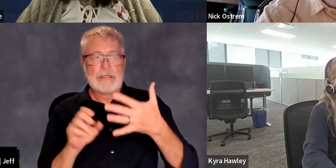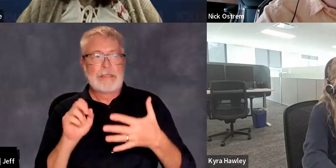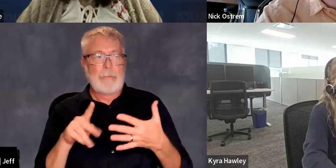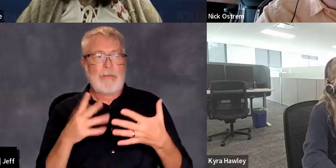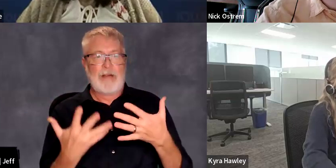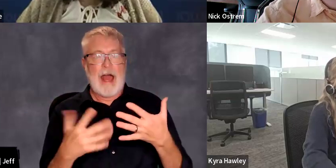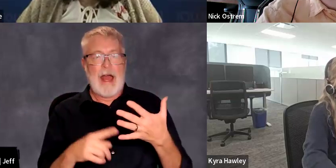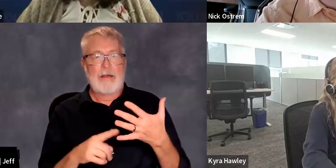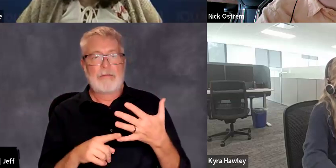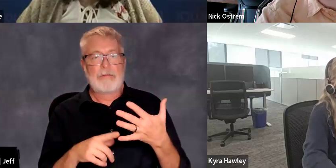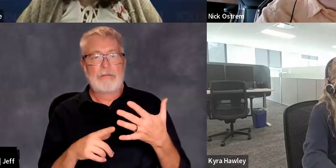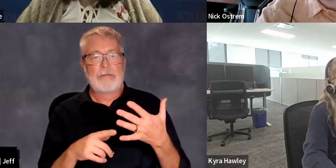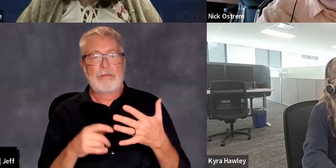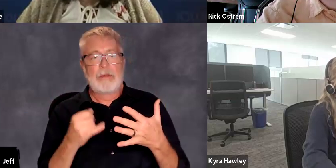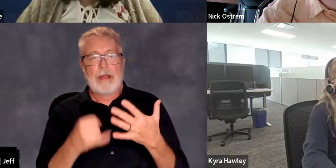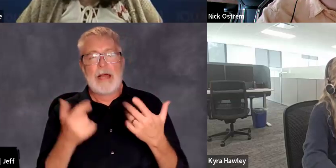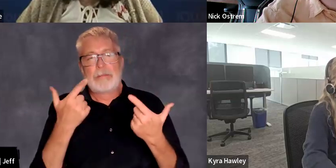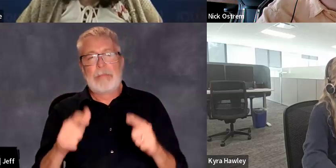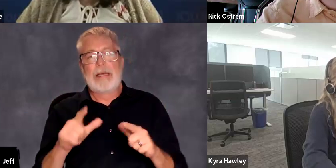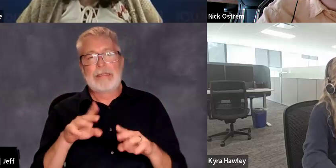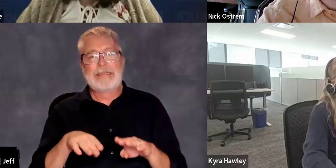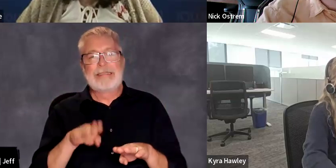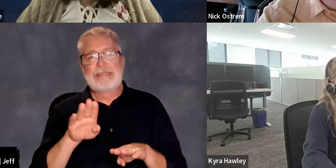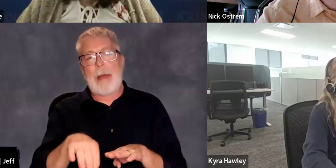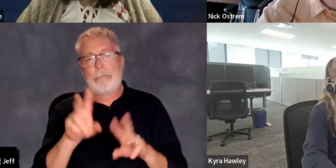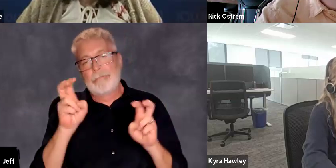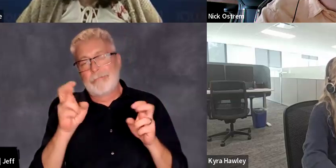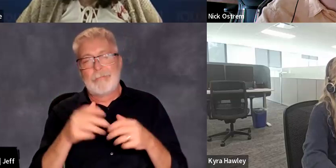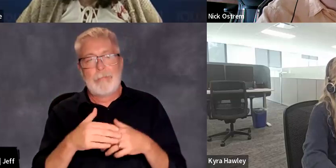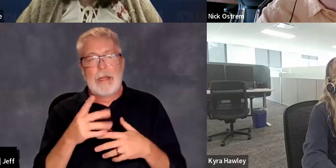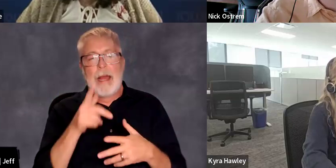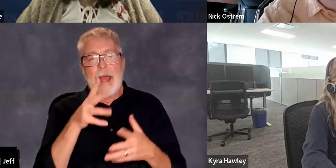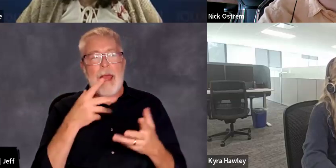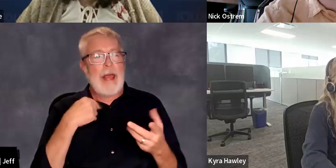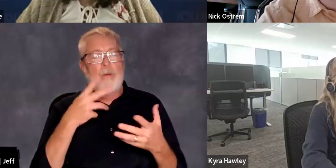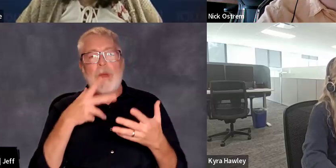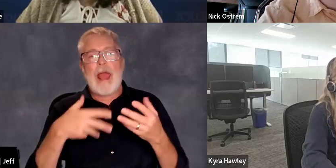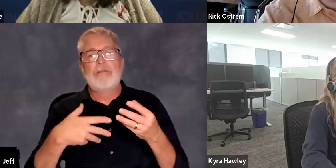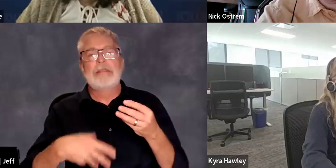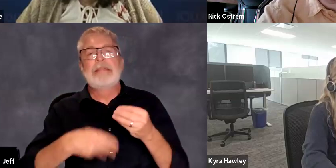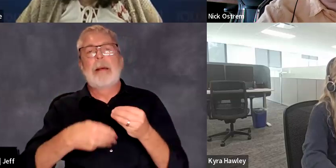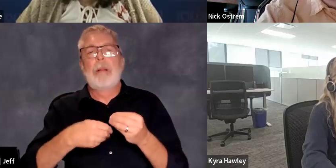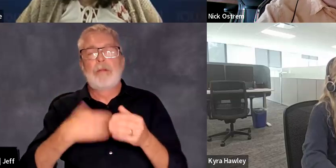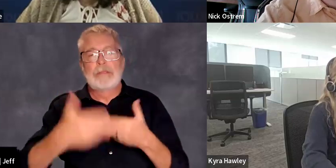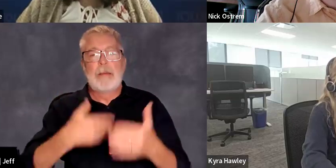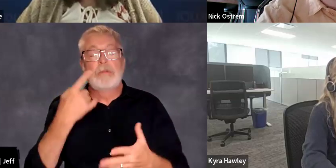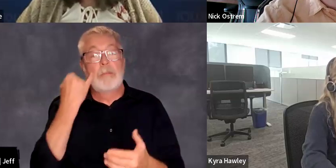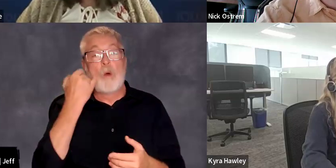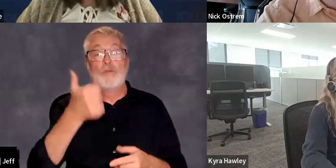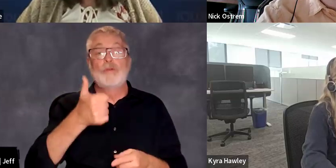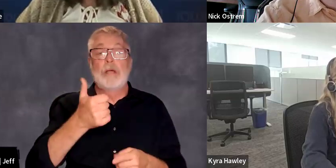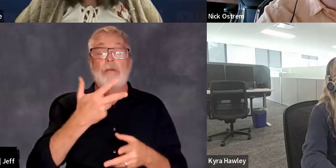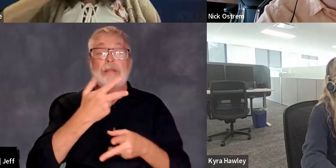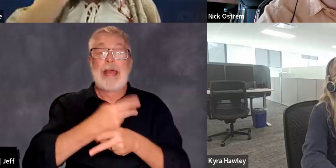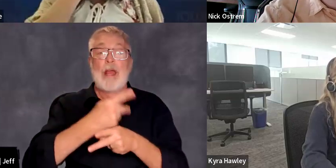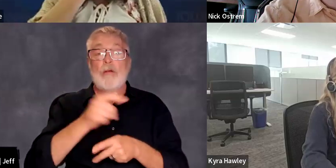last main step. And then we'll also spend some time looking at our supplemental steps. So if you're someone who is a caregiver, we have